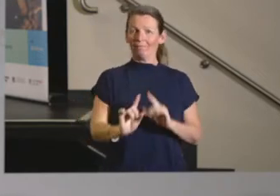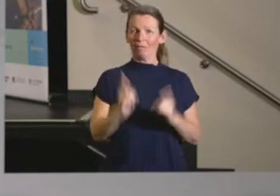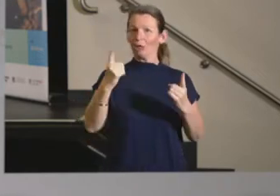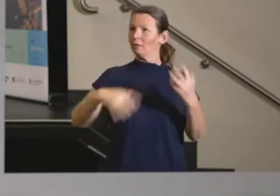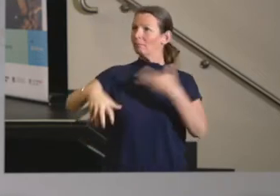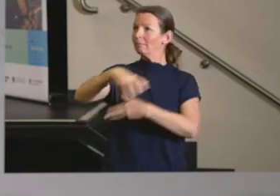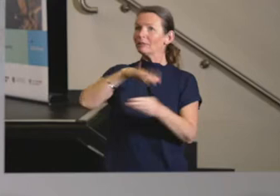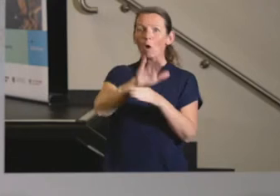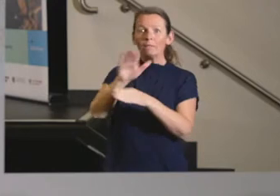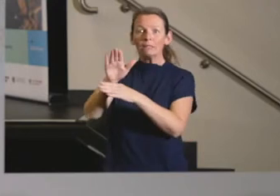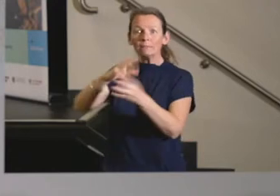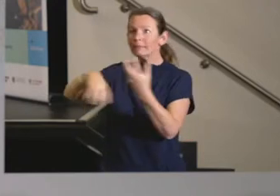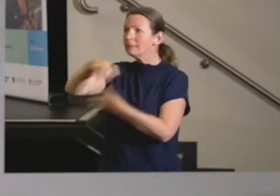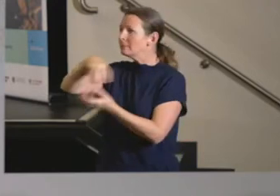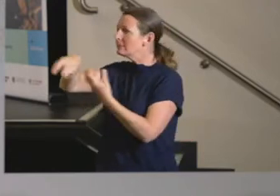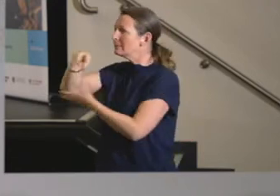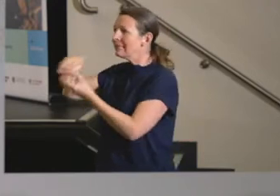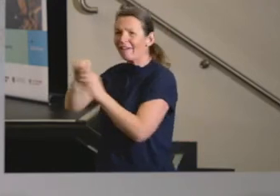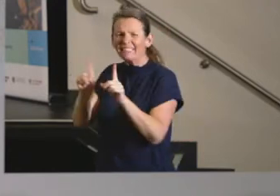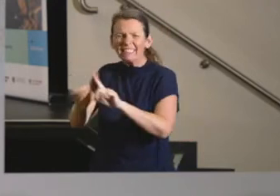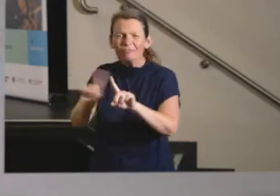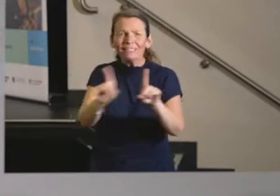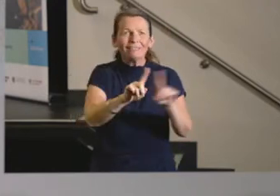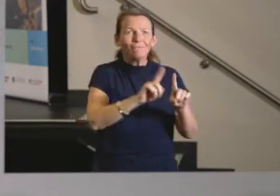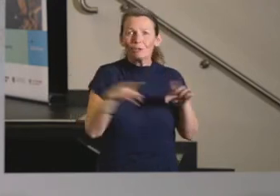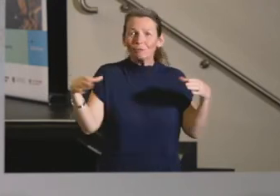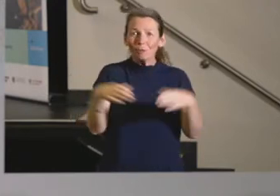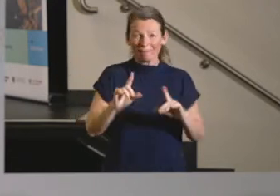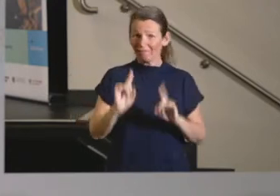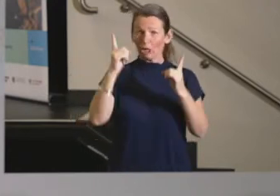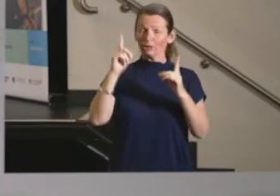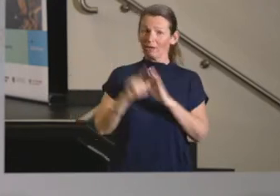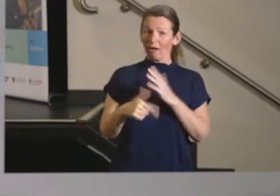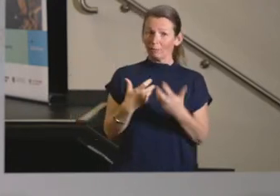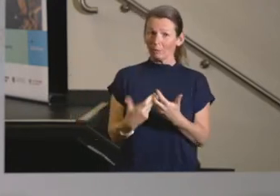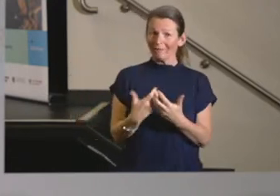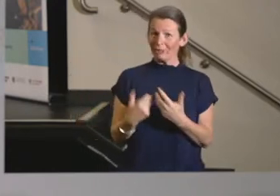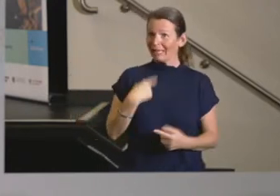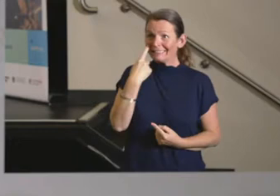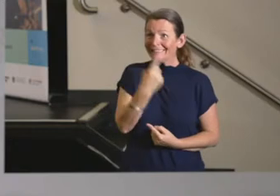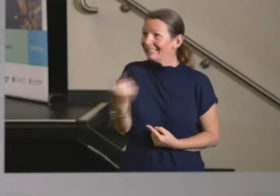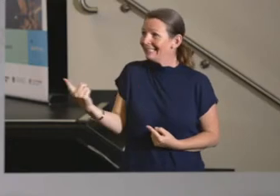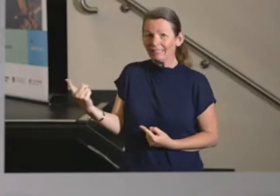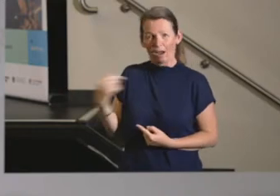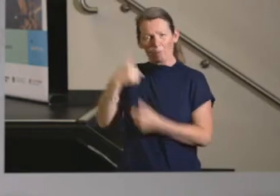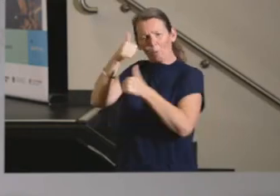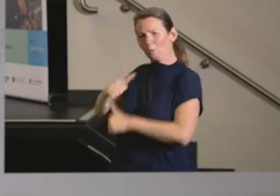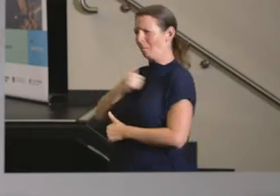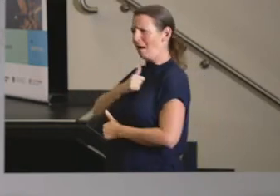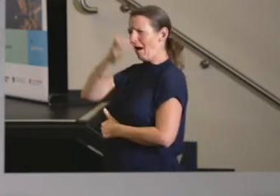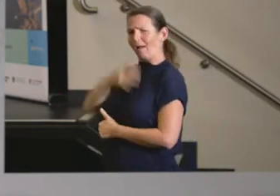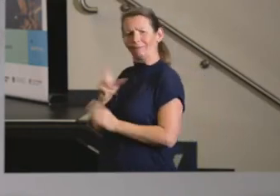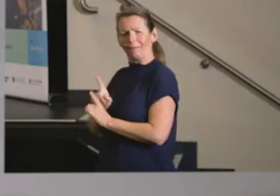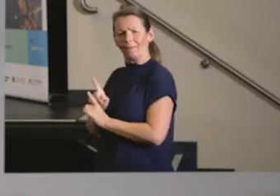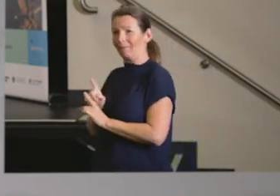multicultural place that brought together different ethnic groups, very different to myself and where I came